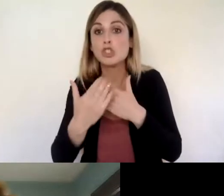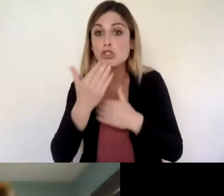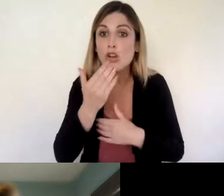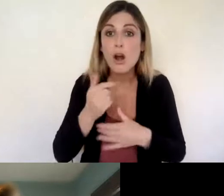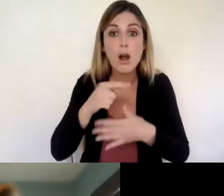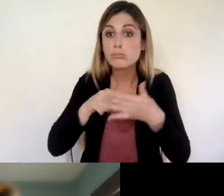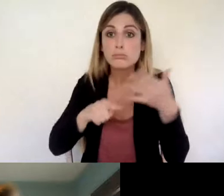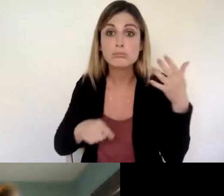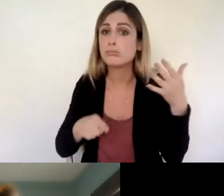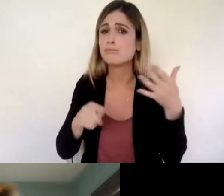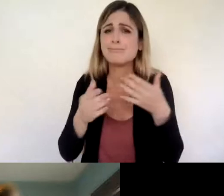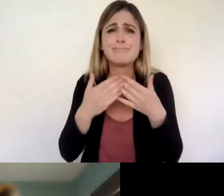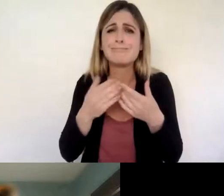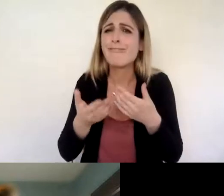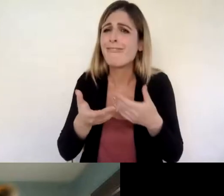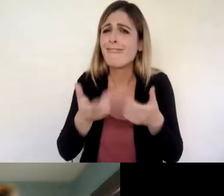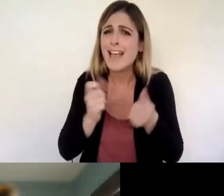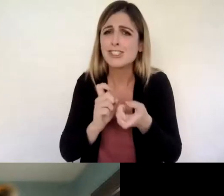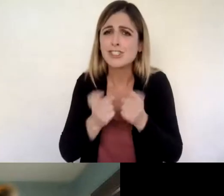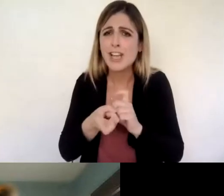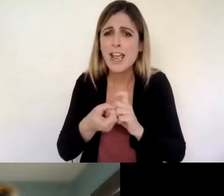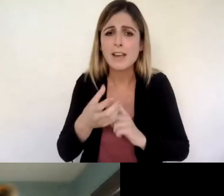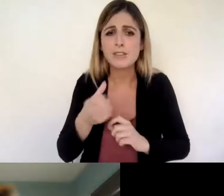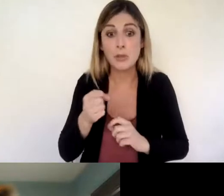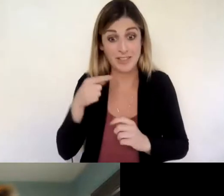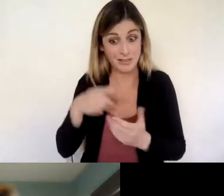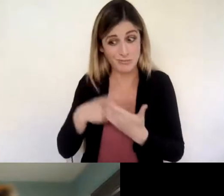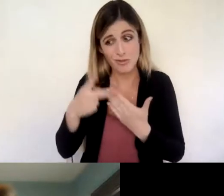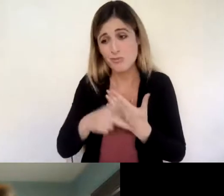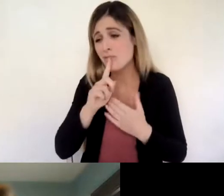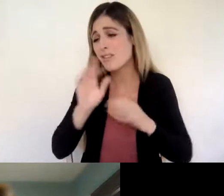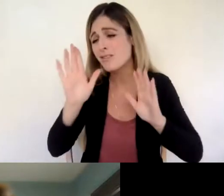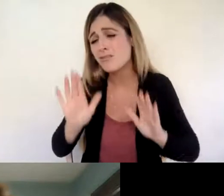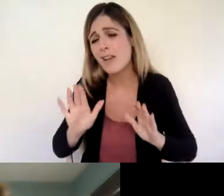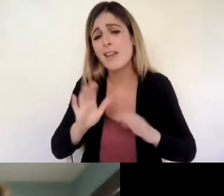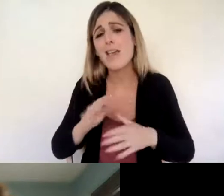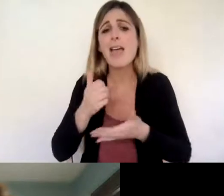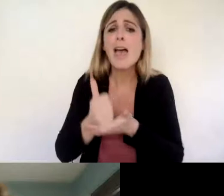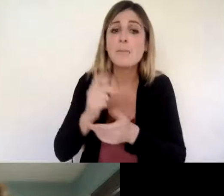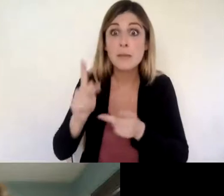and it helps bring people into the fold of just believing that whole food plant-based nutrition is actually worth